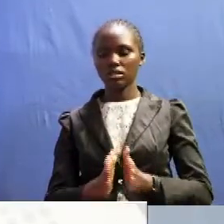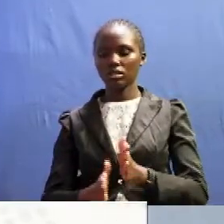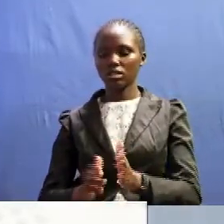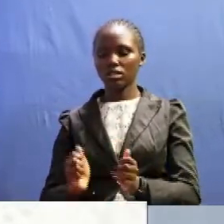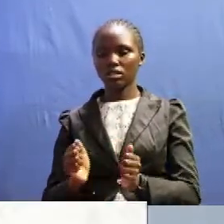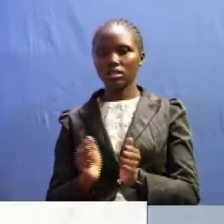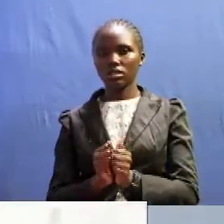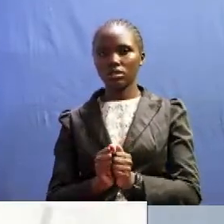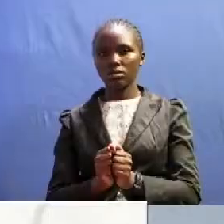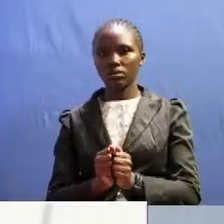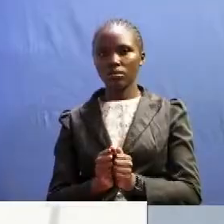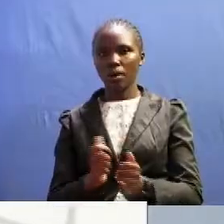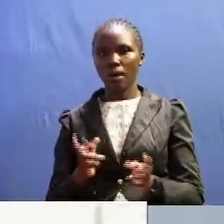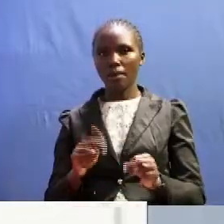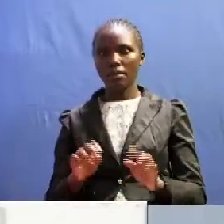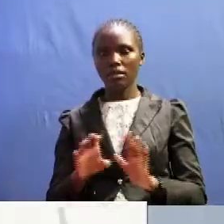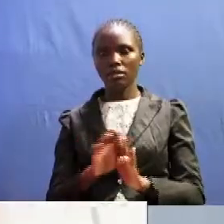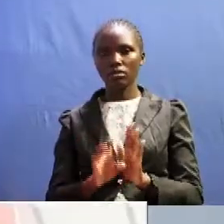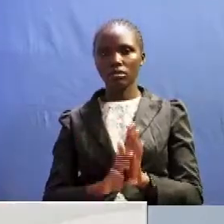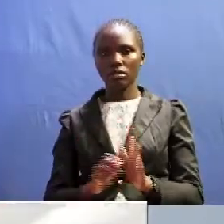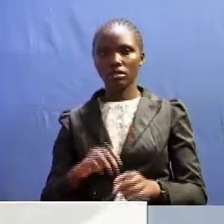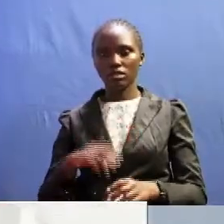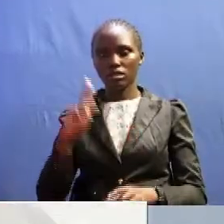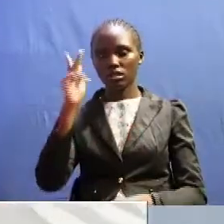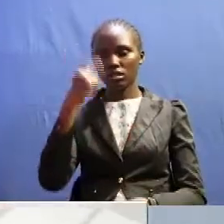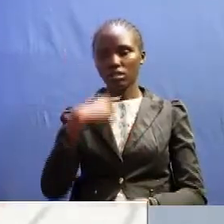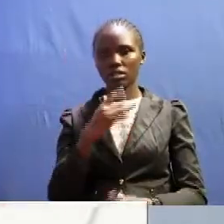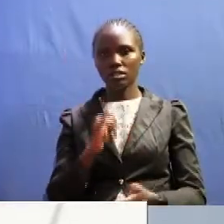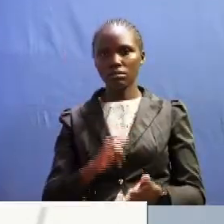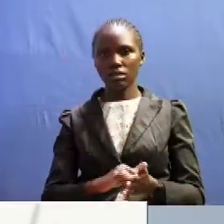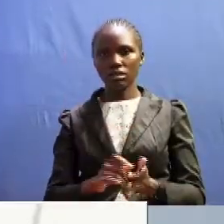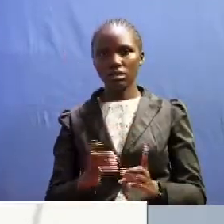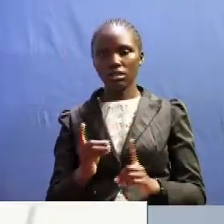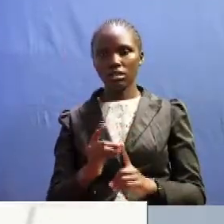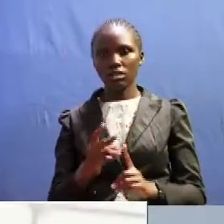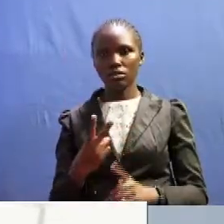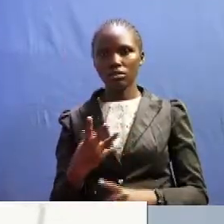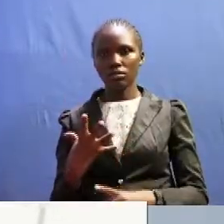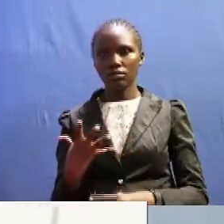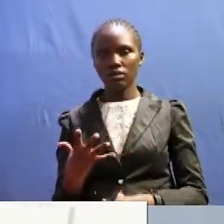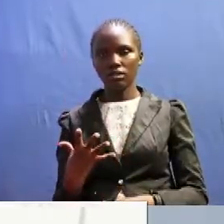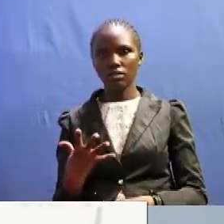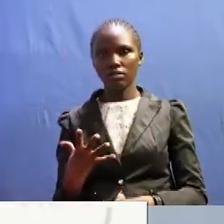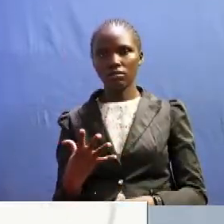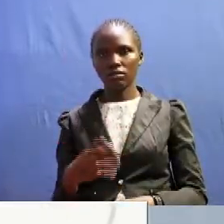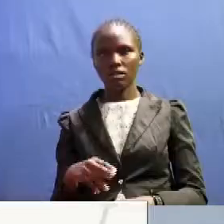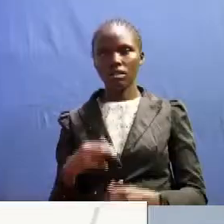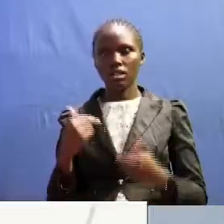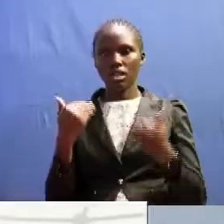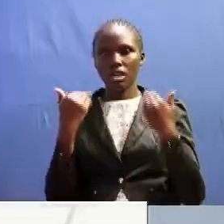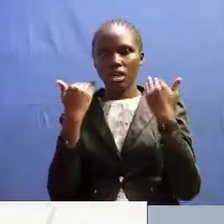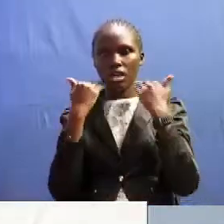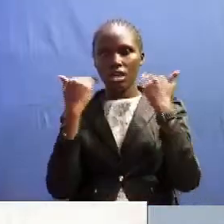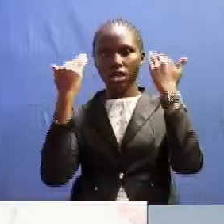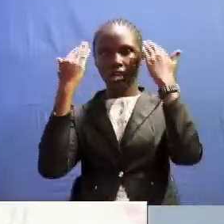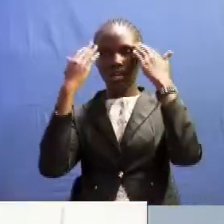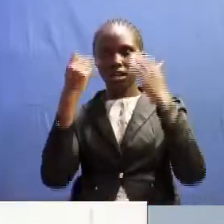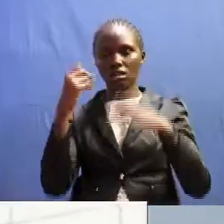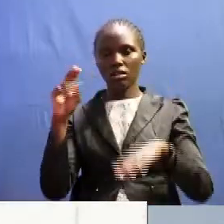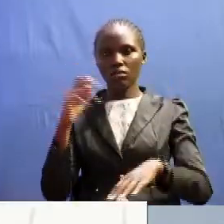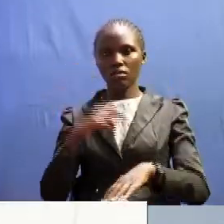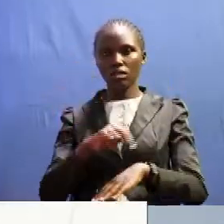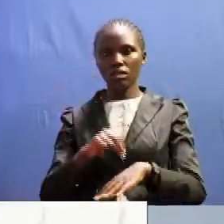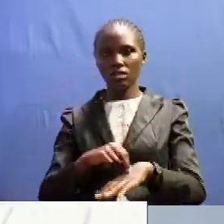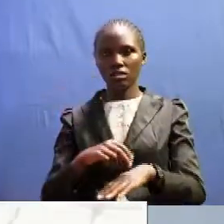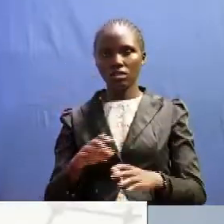2010 Constitution of Kenya. In his statement dated August 25th, the head of state said the day will be